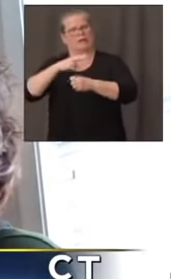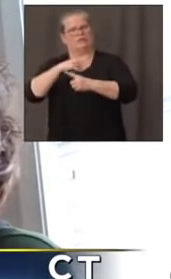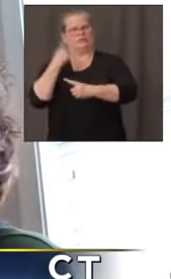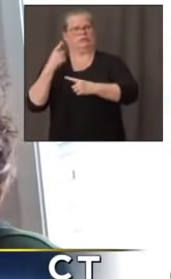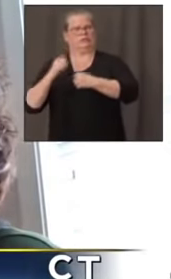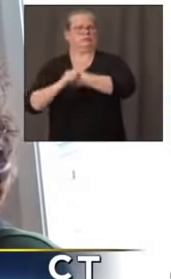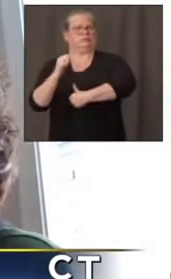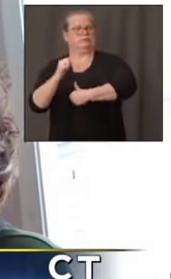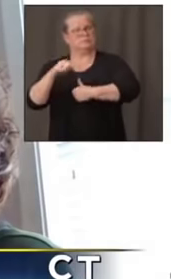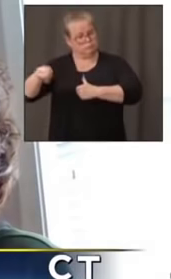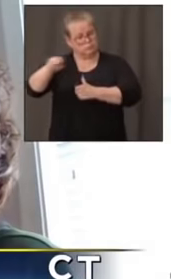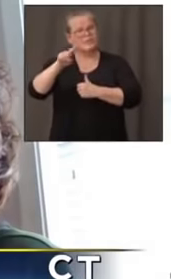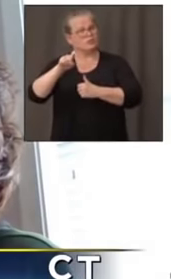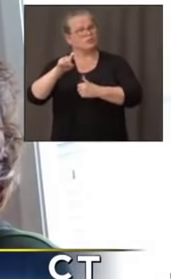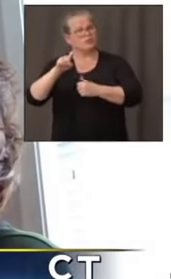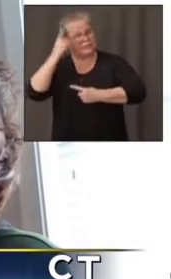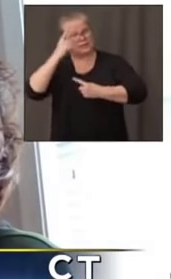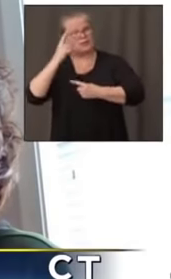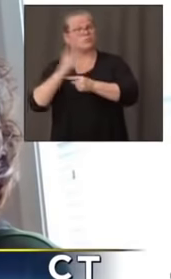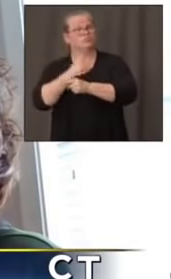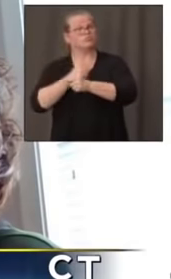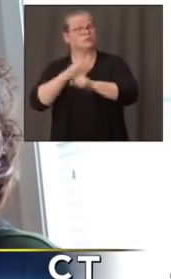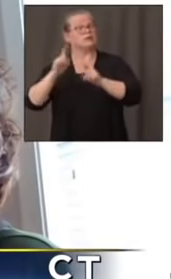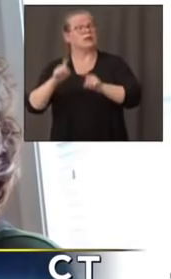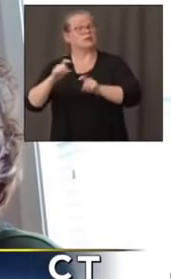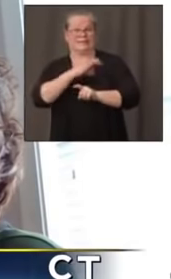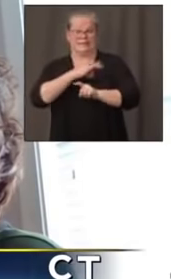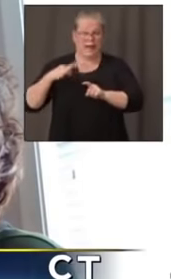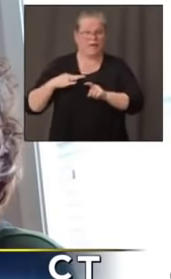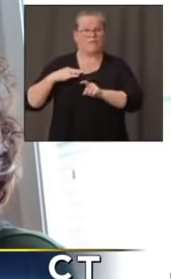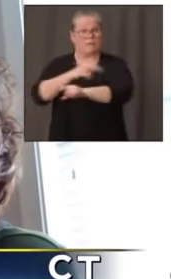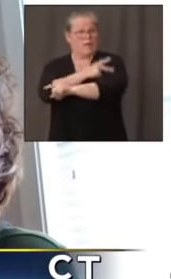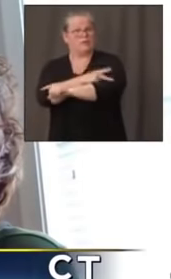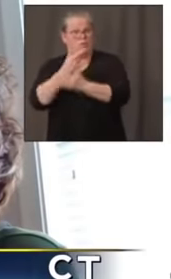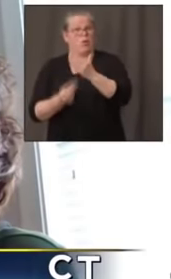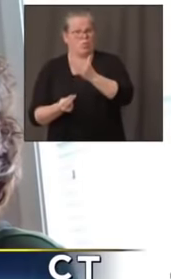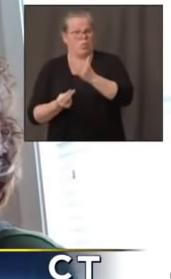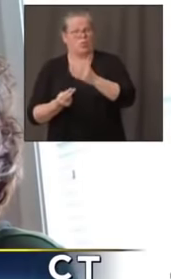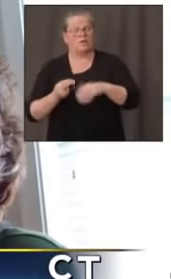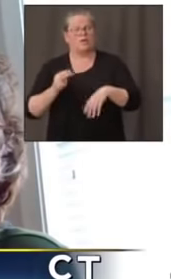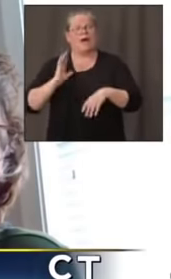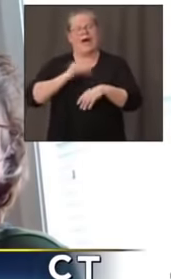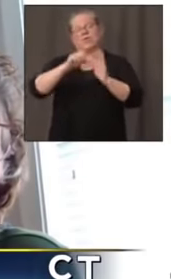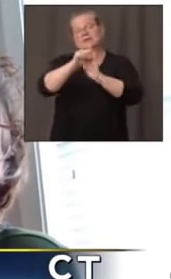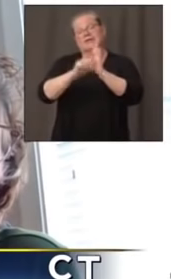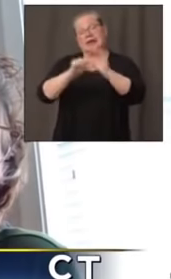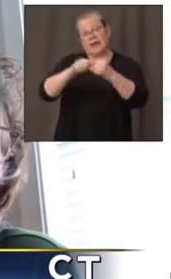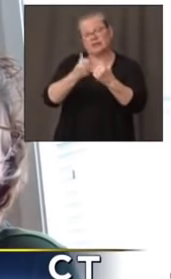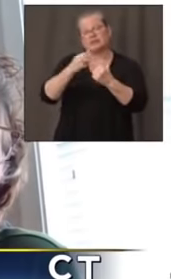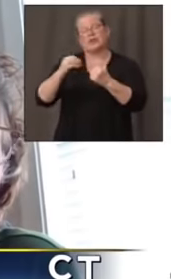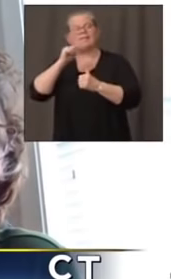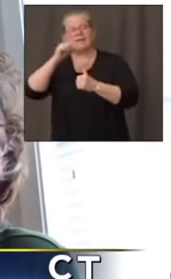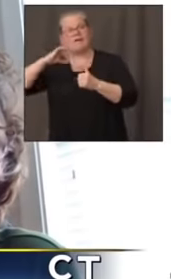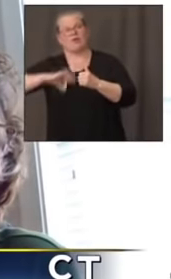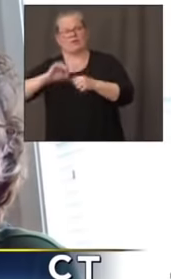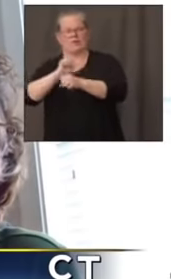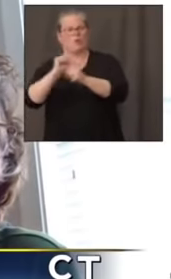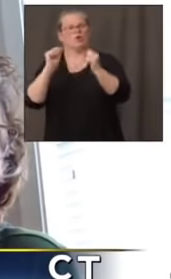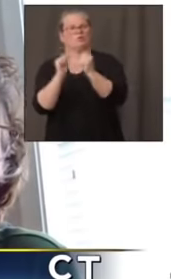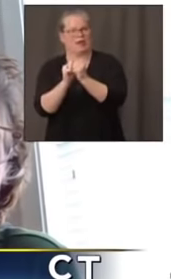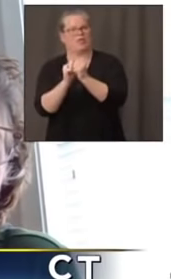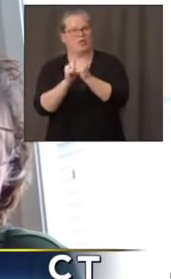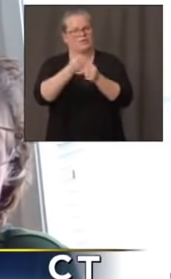regular asymptomatic testing. And our state agencies and nonprofit organizations are working together on a case-by-case